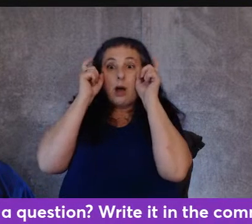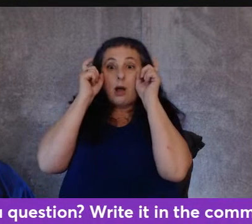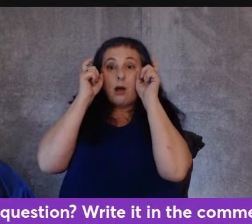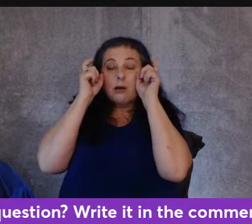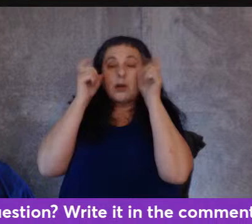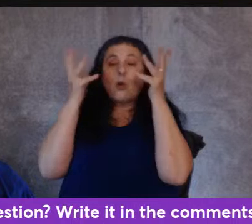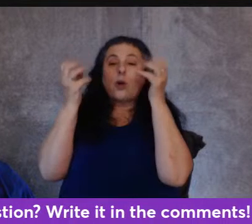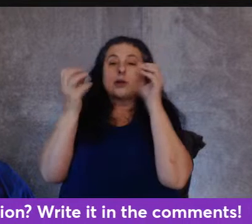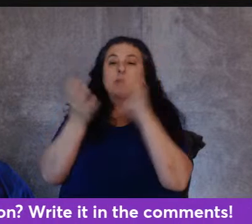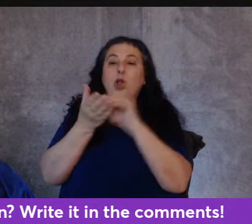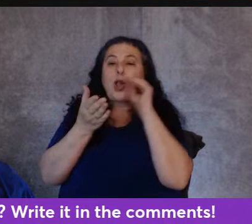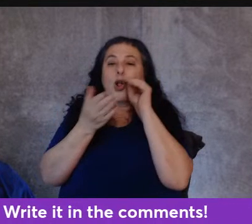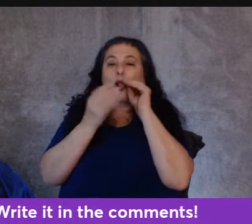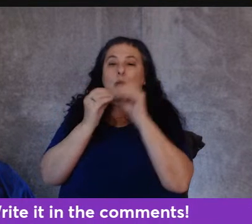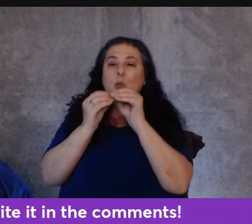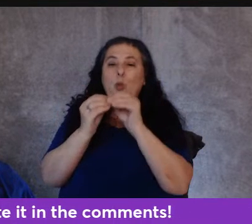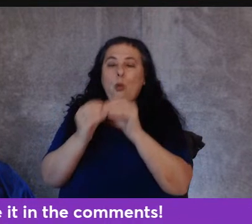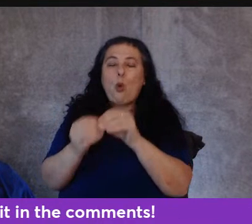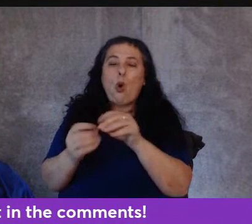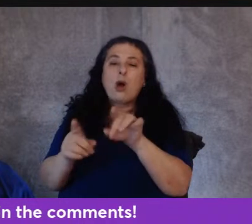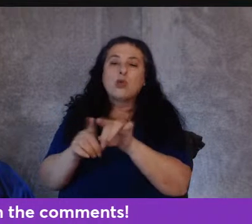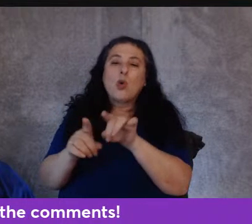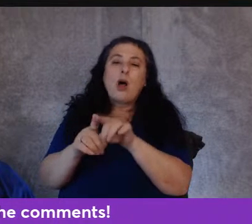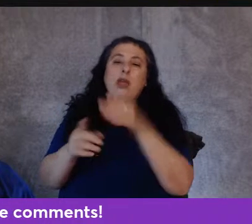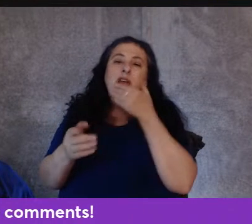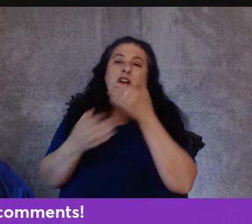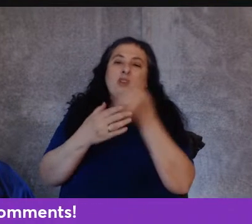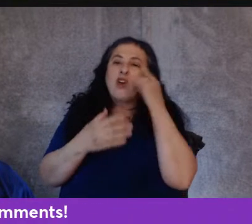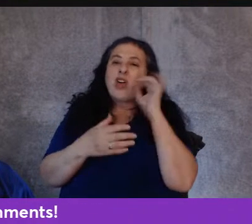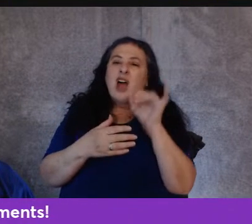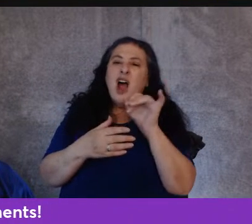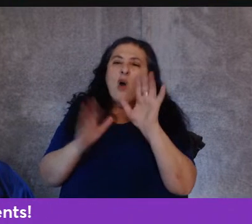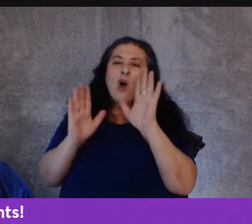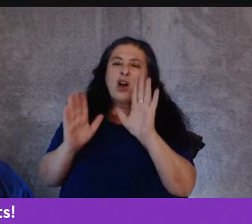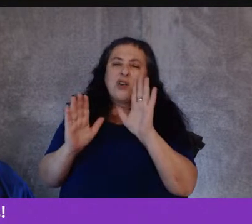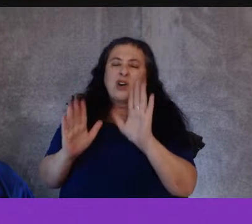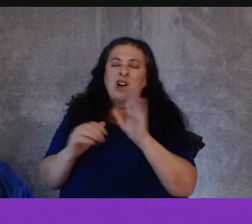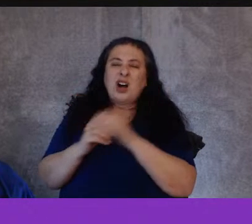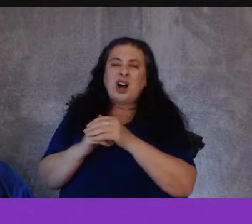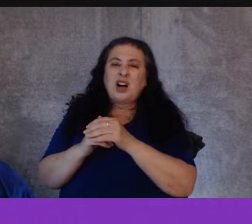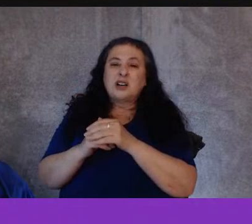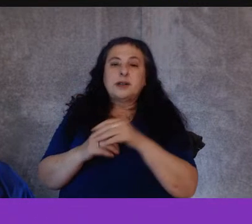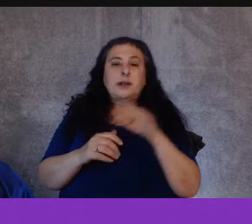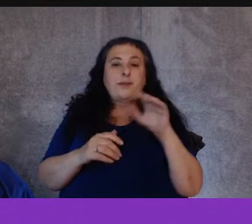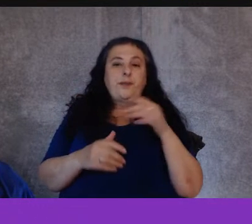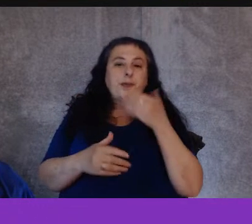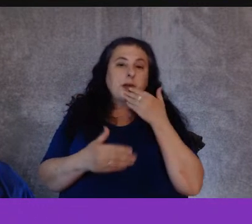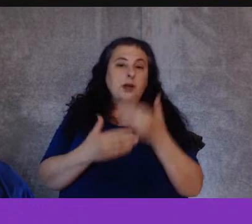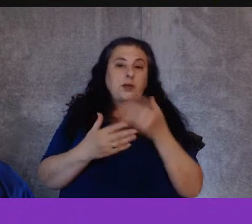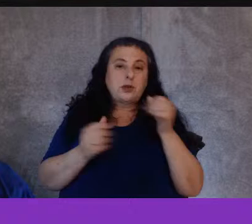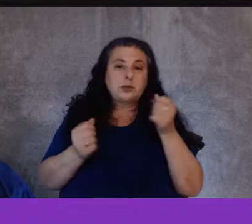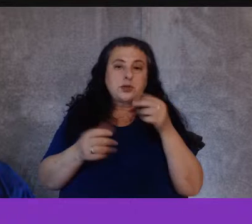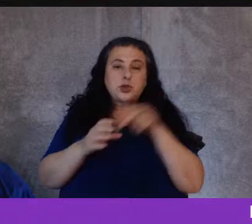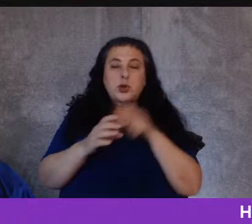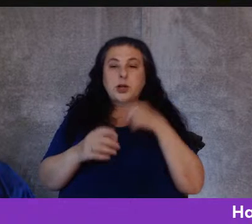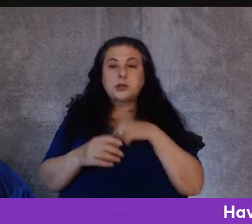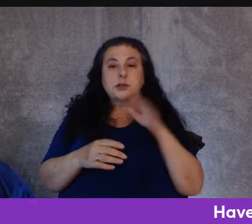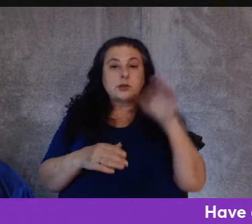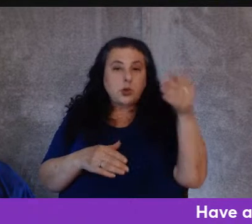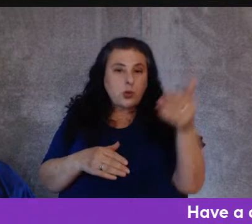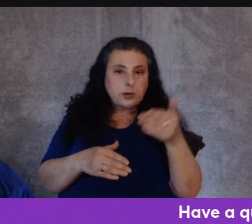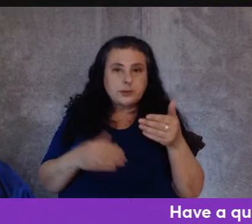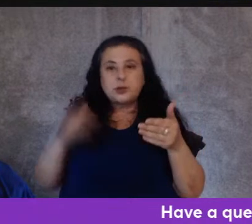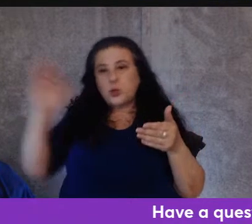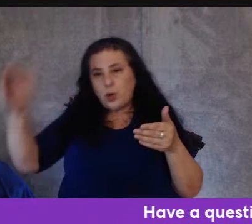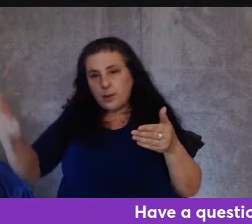want to learn more, as well. So thank you for that. And wonderful. And Janie, thank you so much for joining us tonight as well. Thank you,